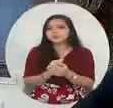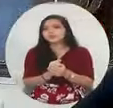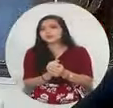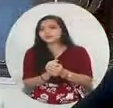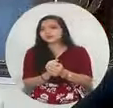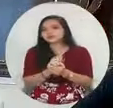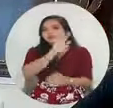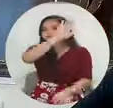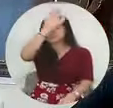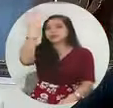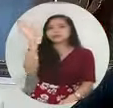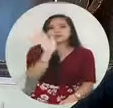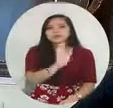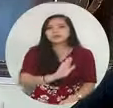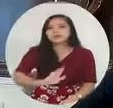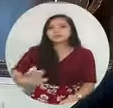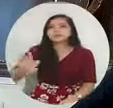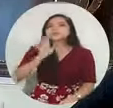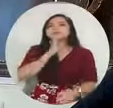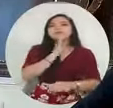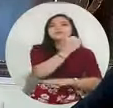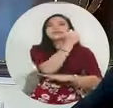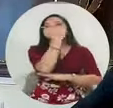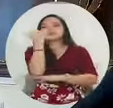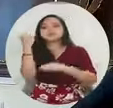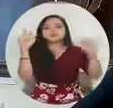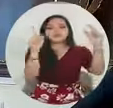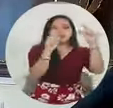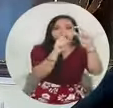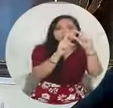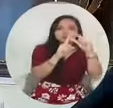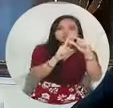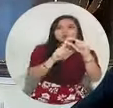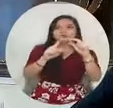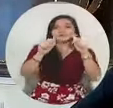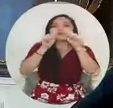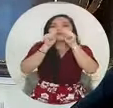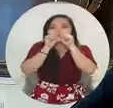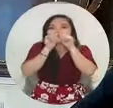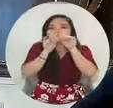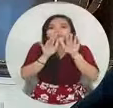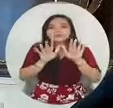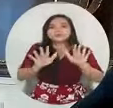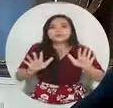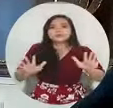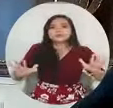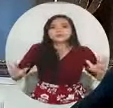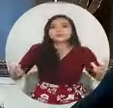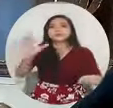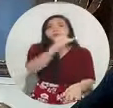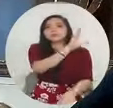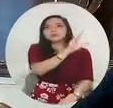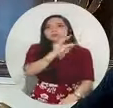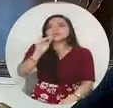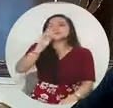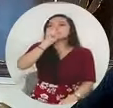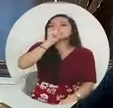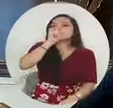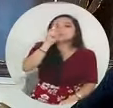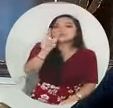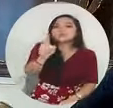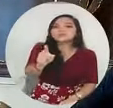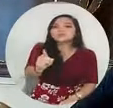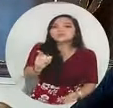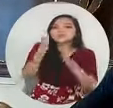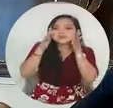done. So if you never speak another word of blessing, and